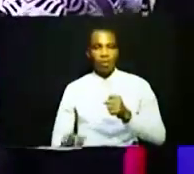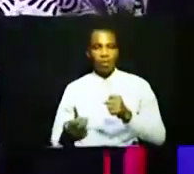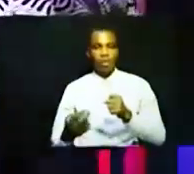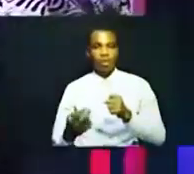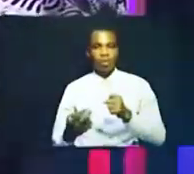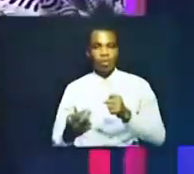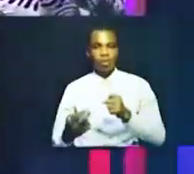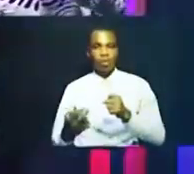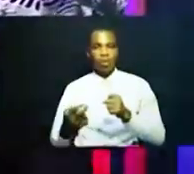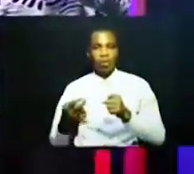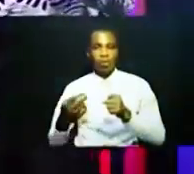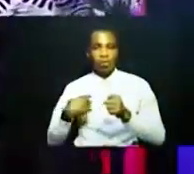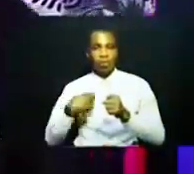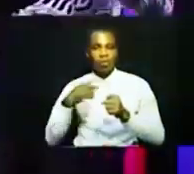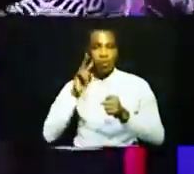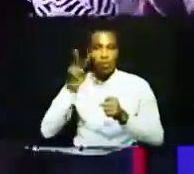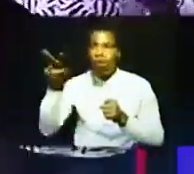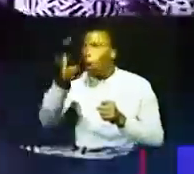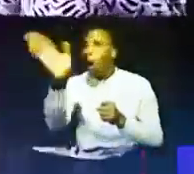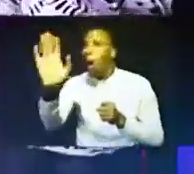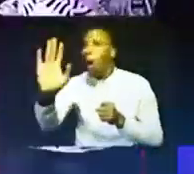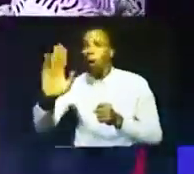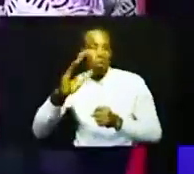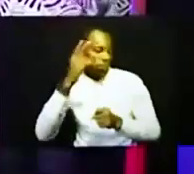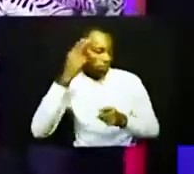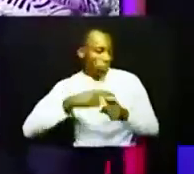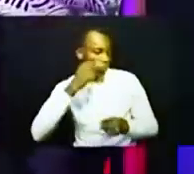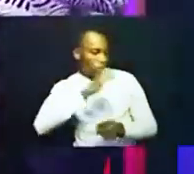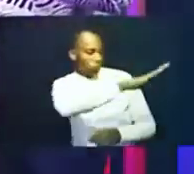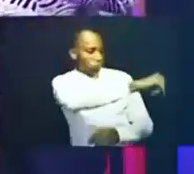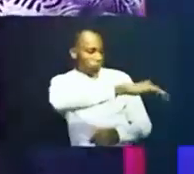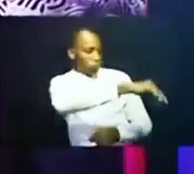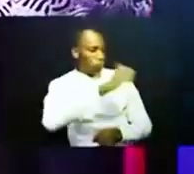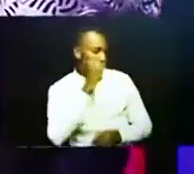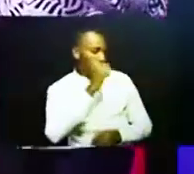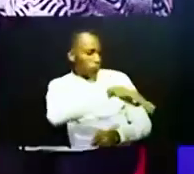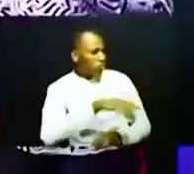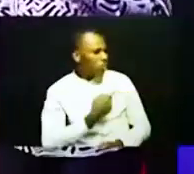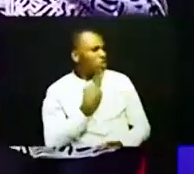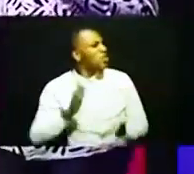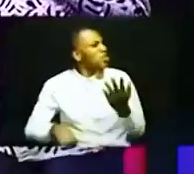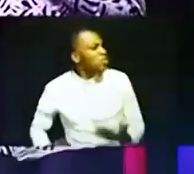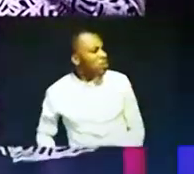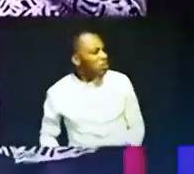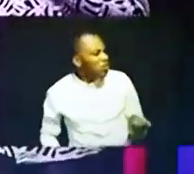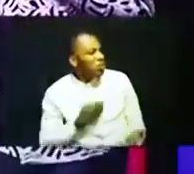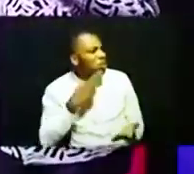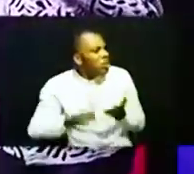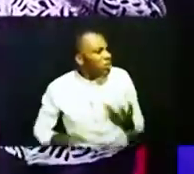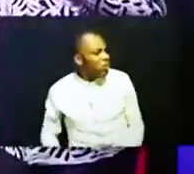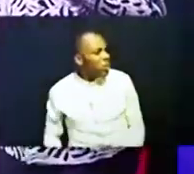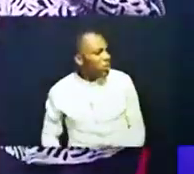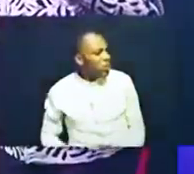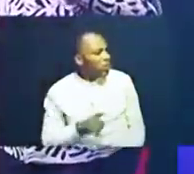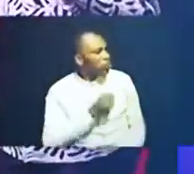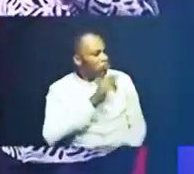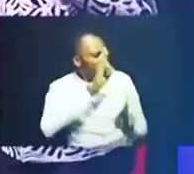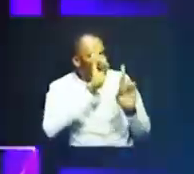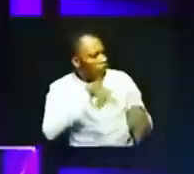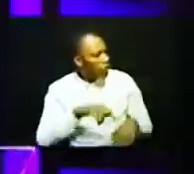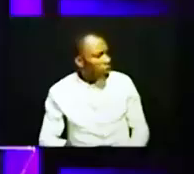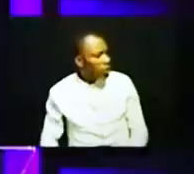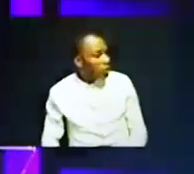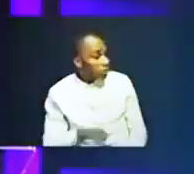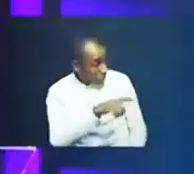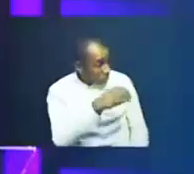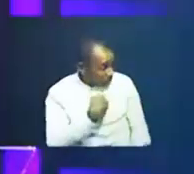the people, I said, my friend, come here. My show won't be na me fra bayan or Kasa. What did you say? You don't respect. Are